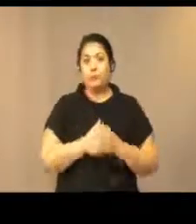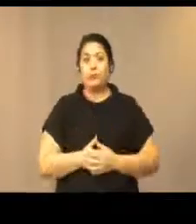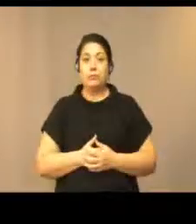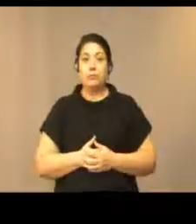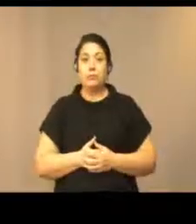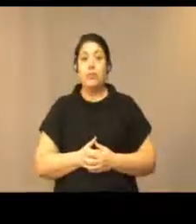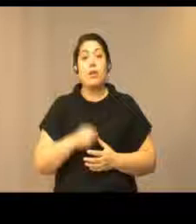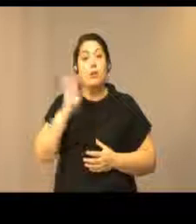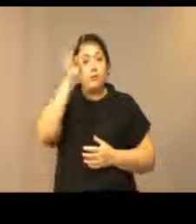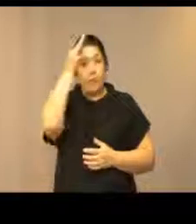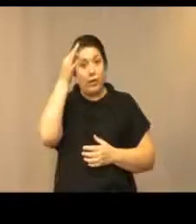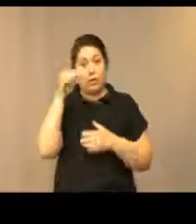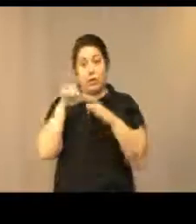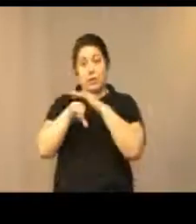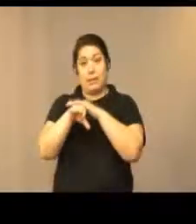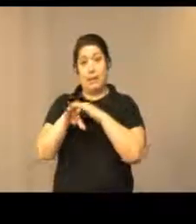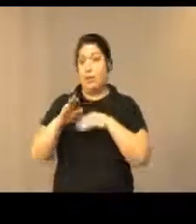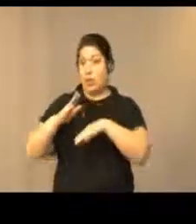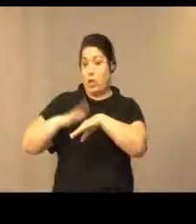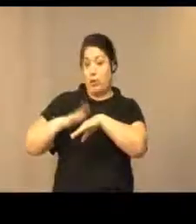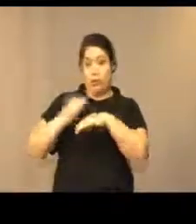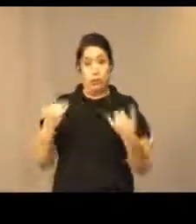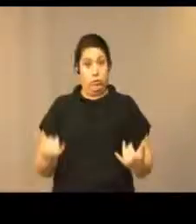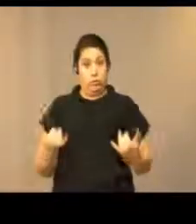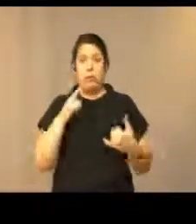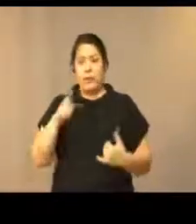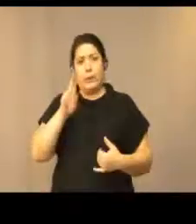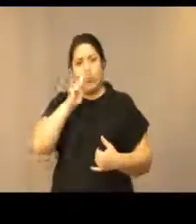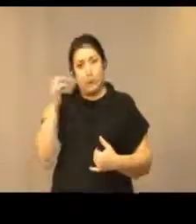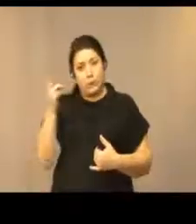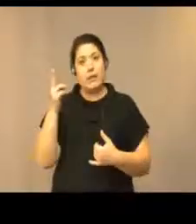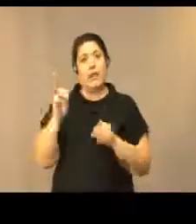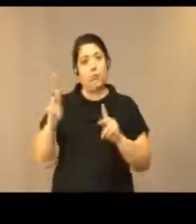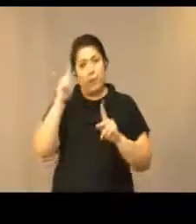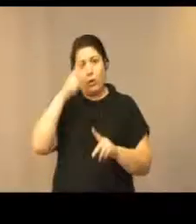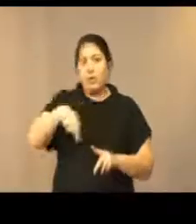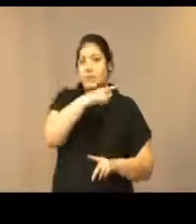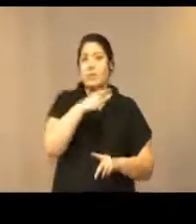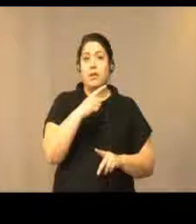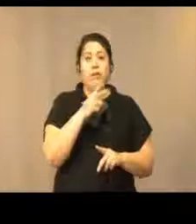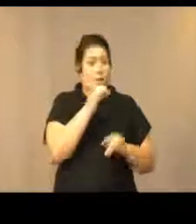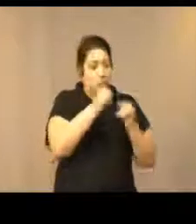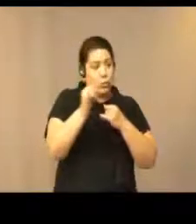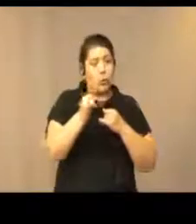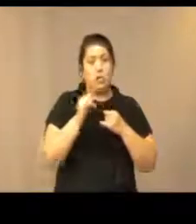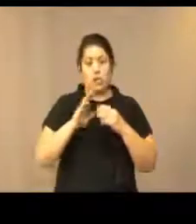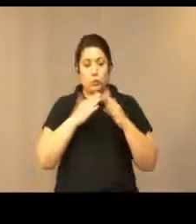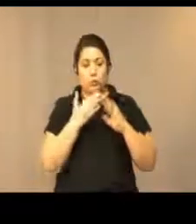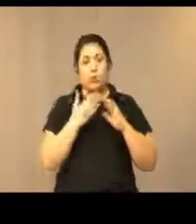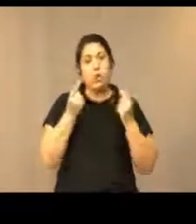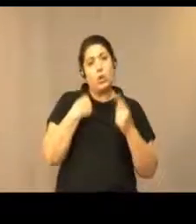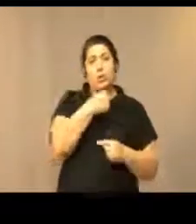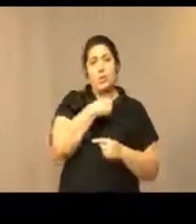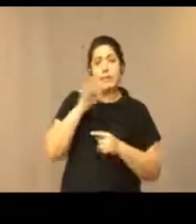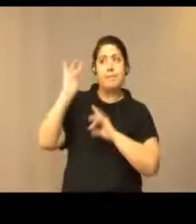This federal accessibility consultation presents a unique opportunity for nations and their membership to inform government on policy issues that can impede